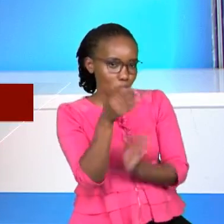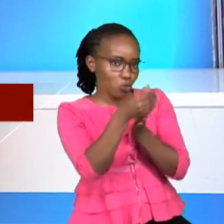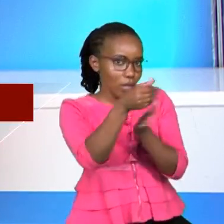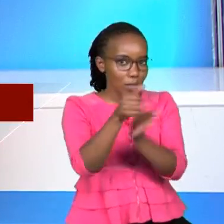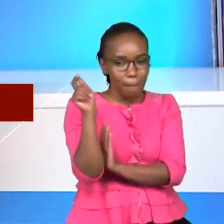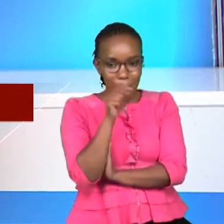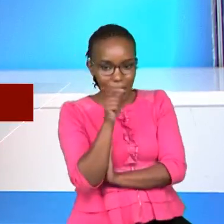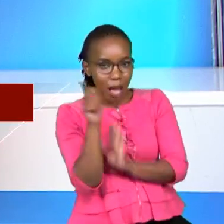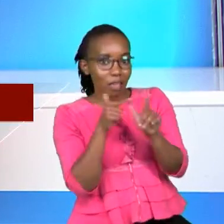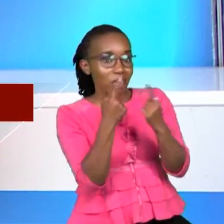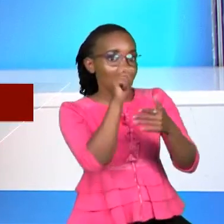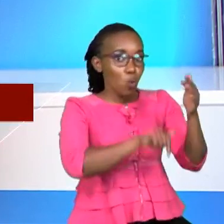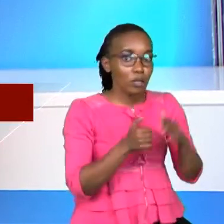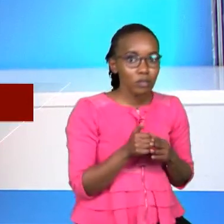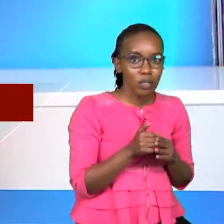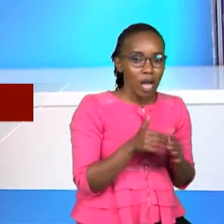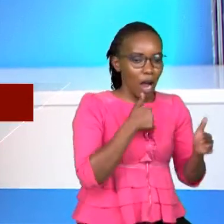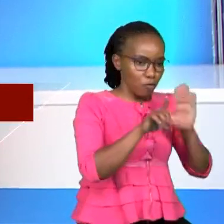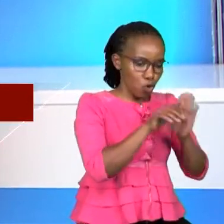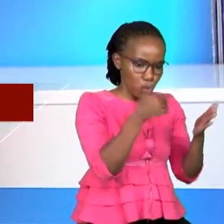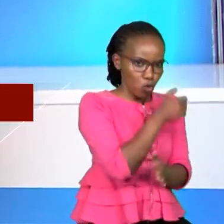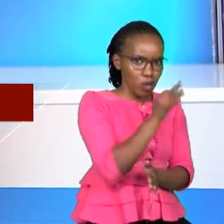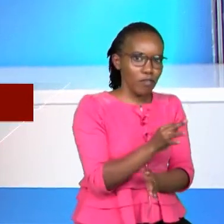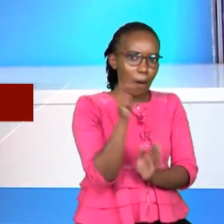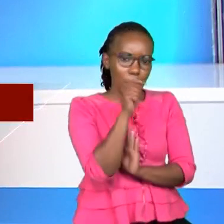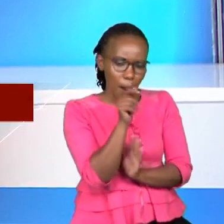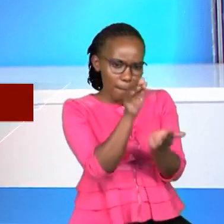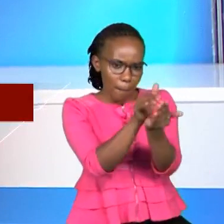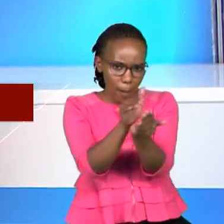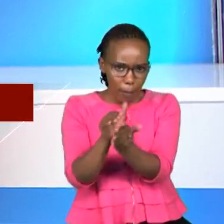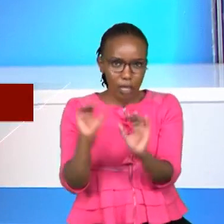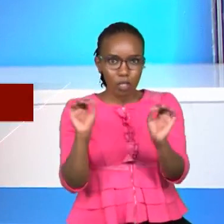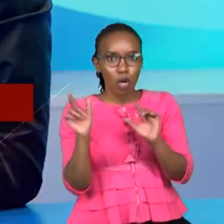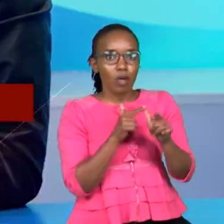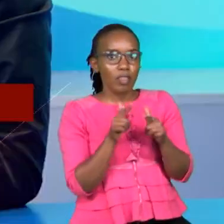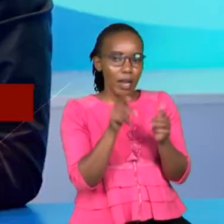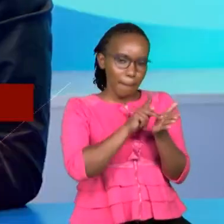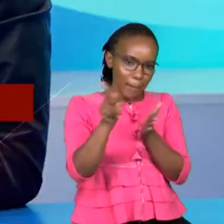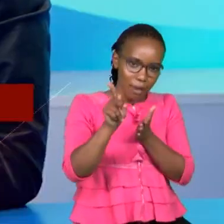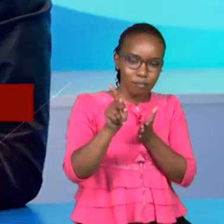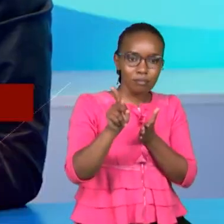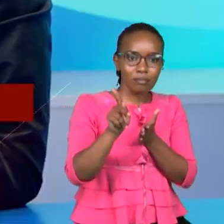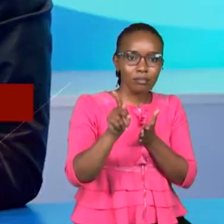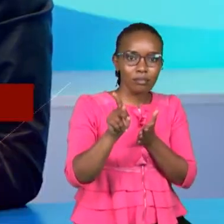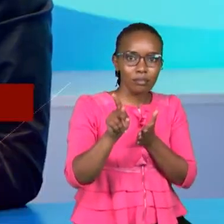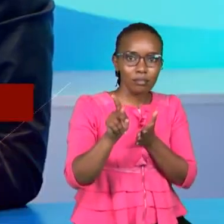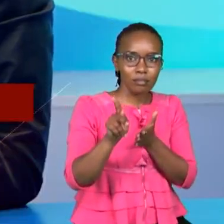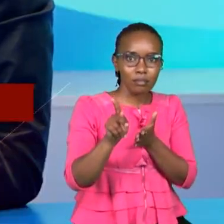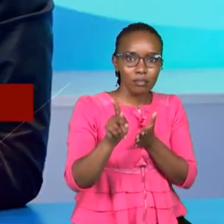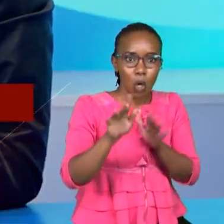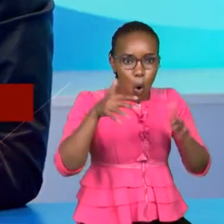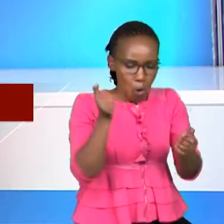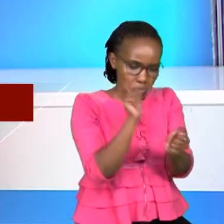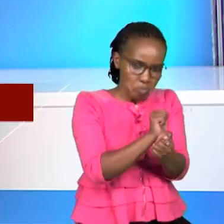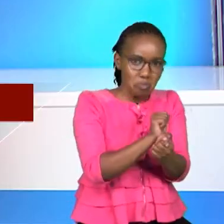miraa. What are you told? There's a new bylaw that if you do not pack miraa like this, you have X number of penalties or X months or years prison